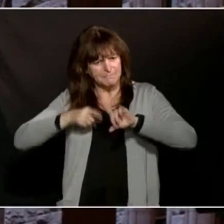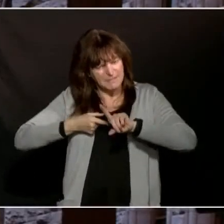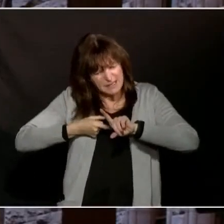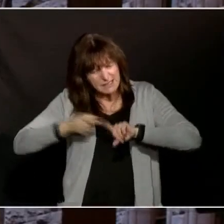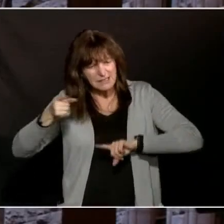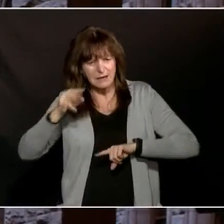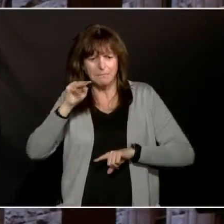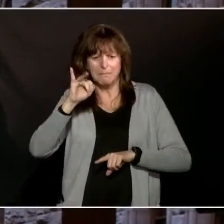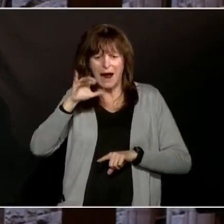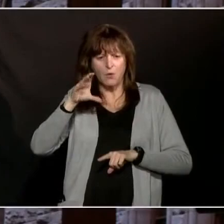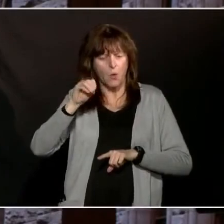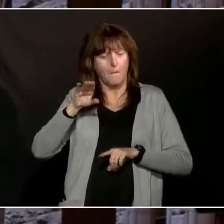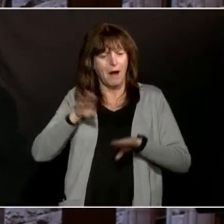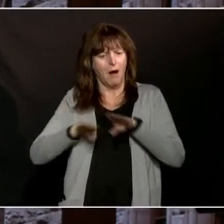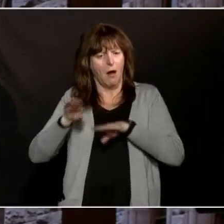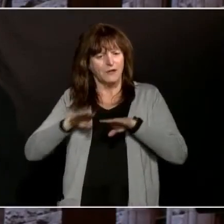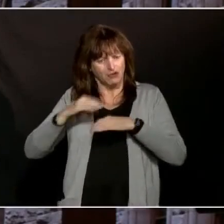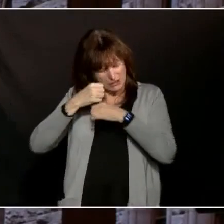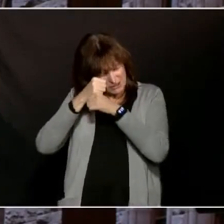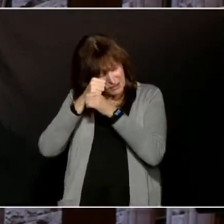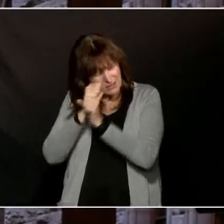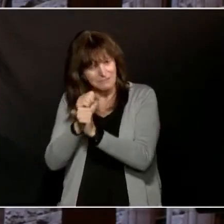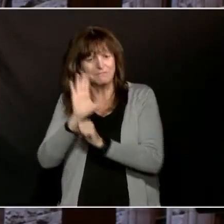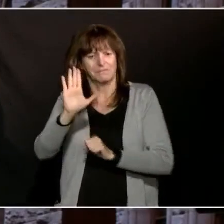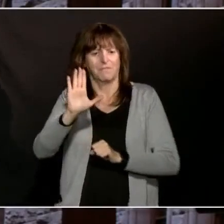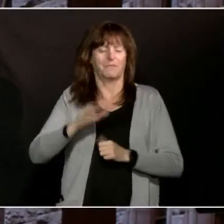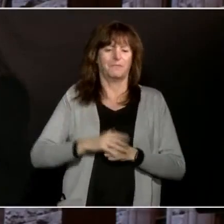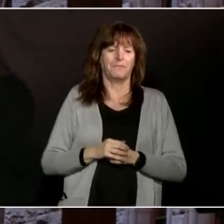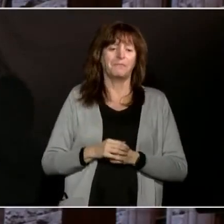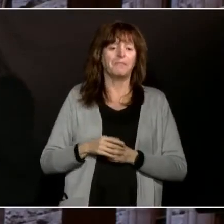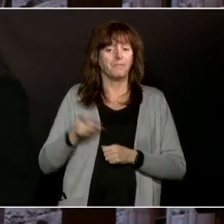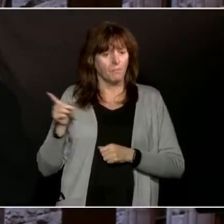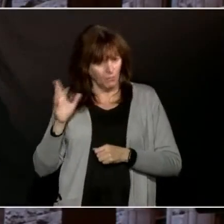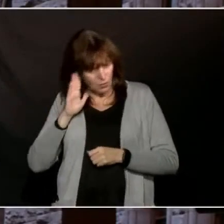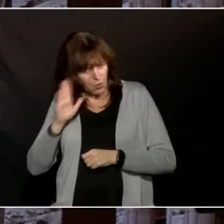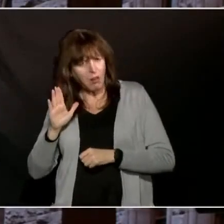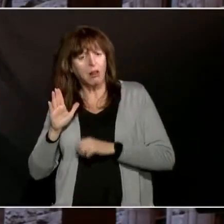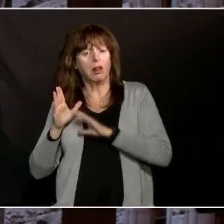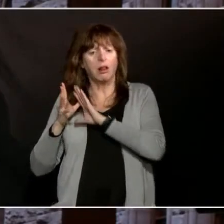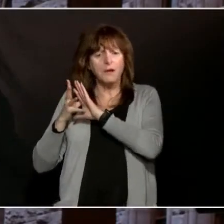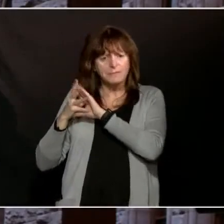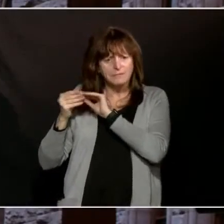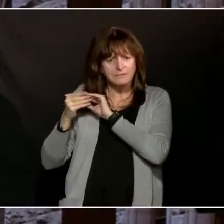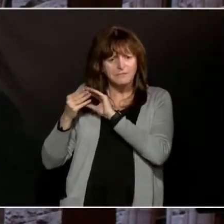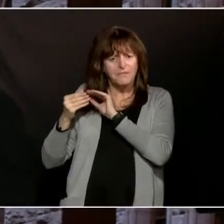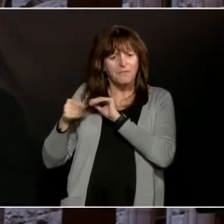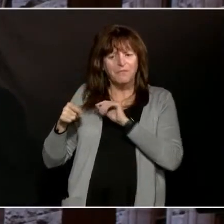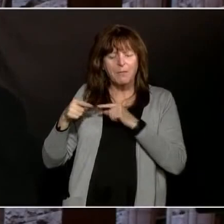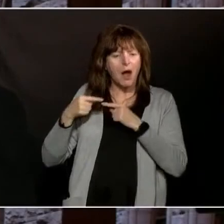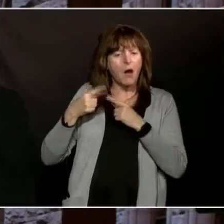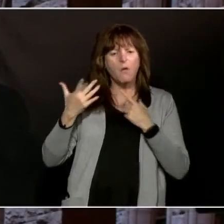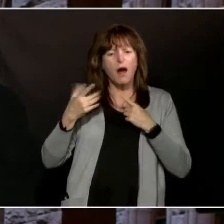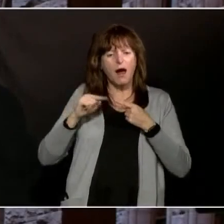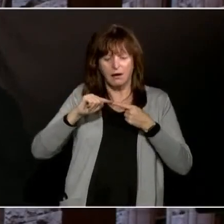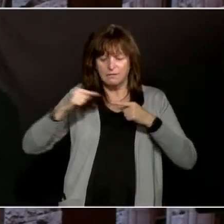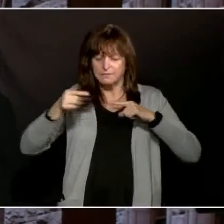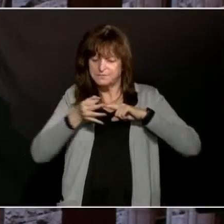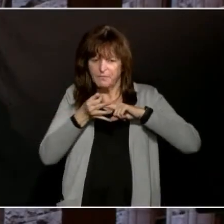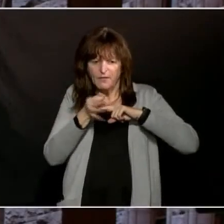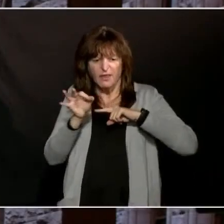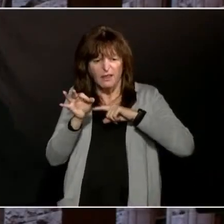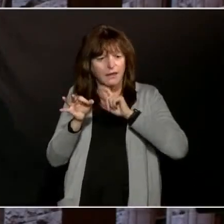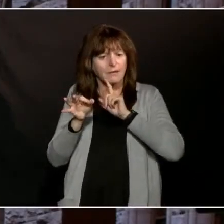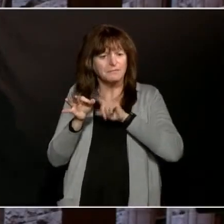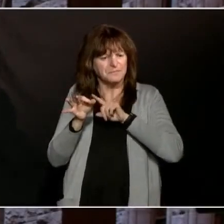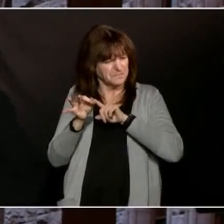going to talk. I will say that she's going to speak on. We did the variants last time, almost like our 101, 201. And today she's